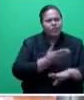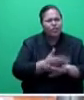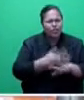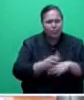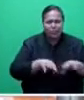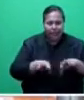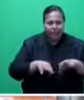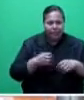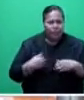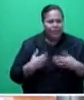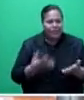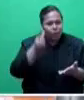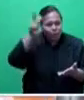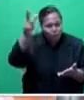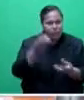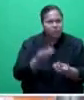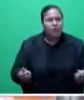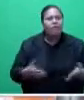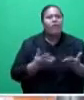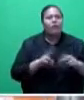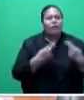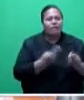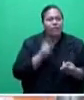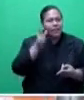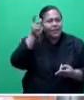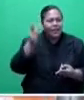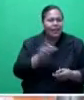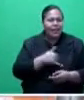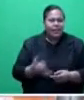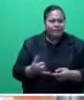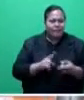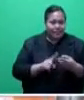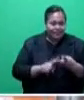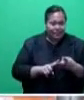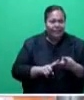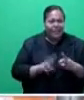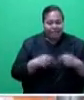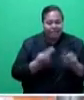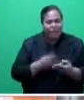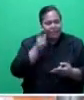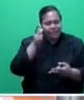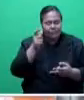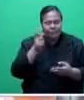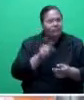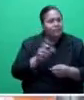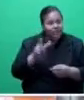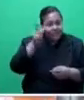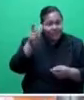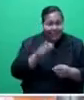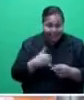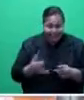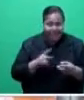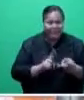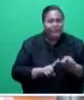temporary relief to employers in relation to family care leave and paternity leave entitlements under the Act. Mr. Speaker, Sir,